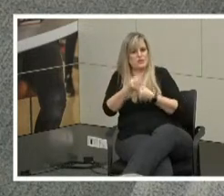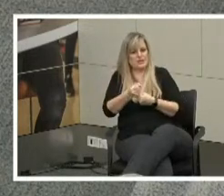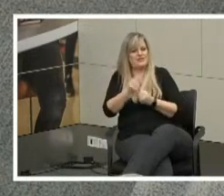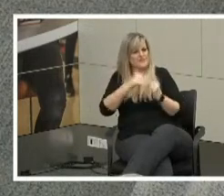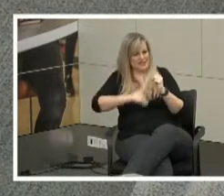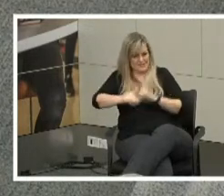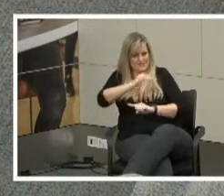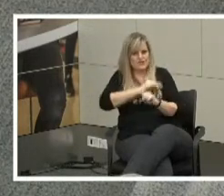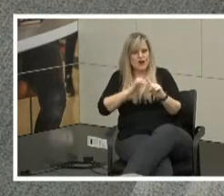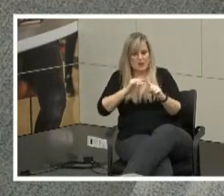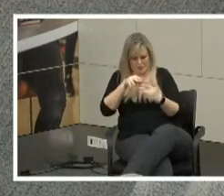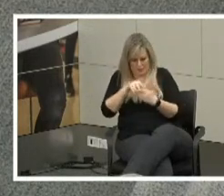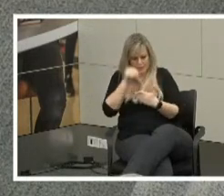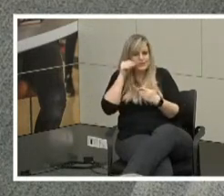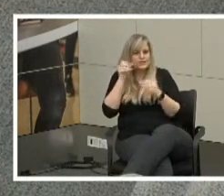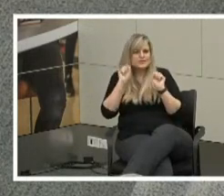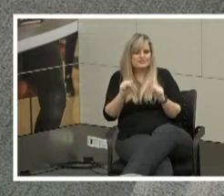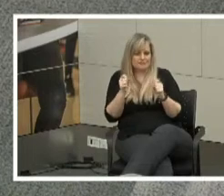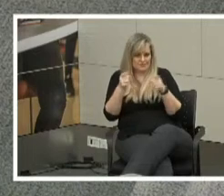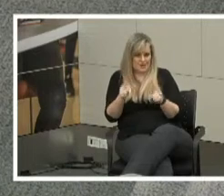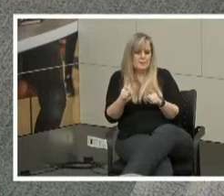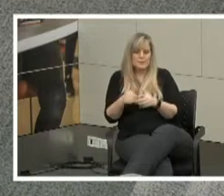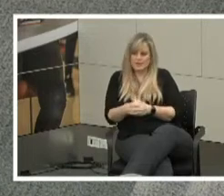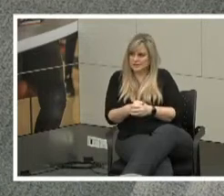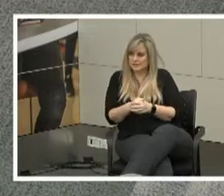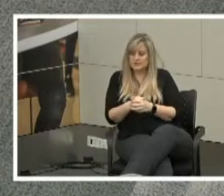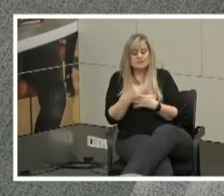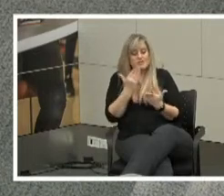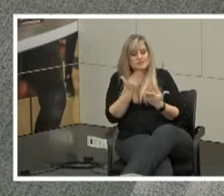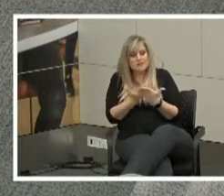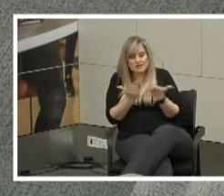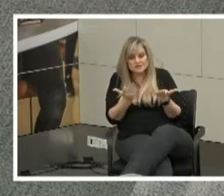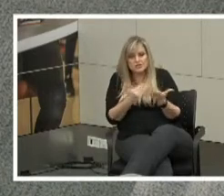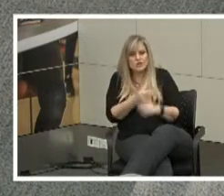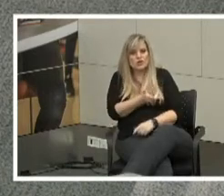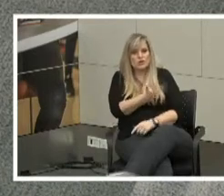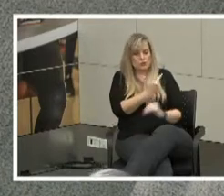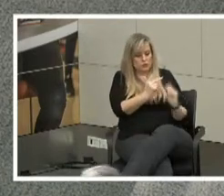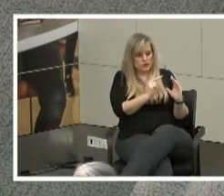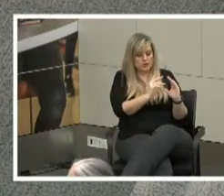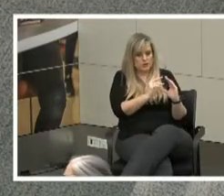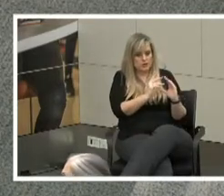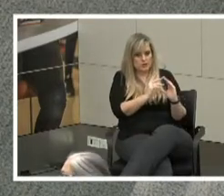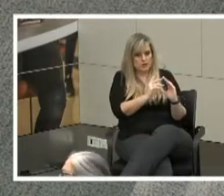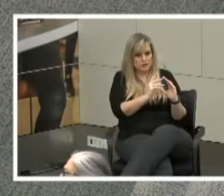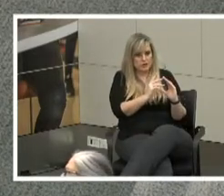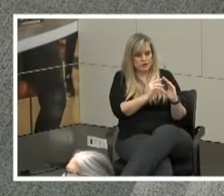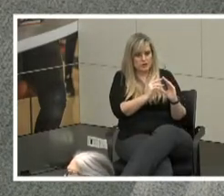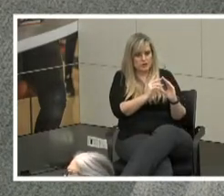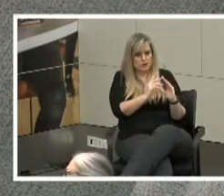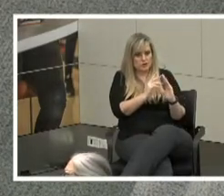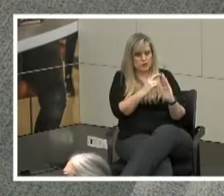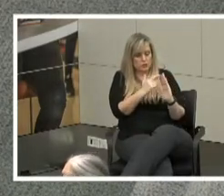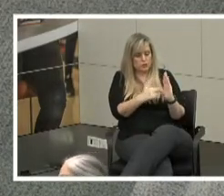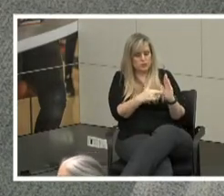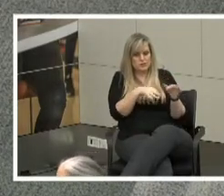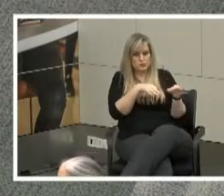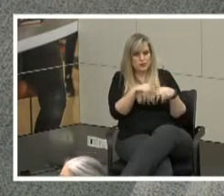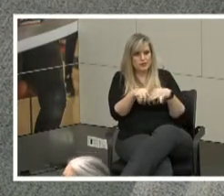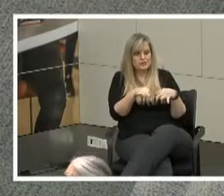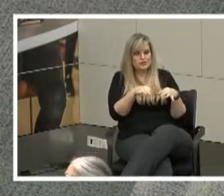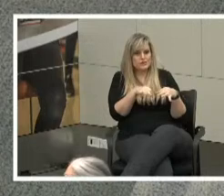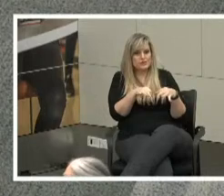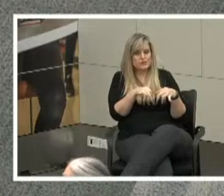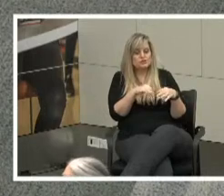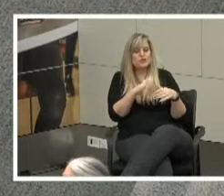take place in fact three books have been written describing the work we did